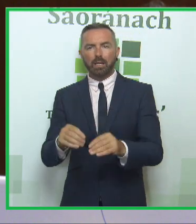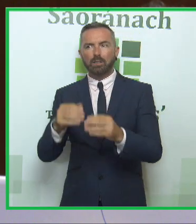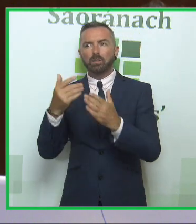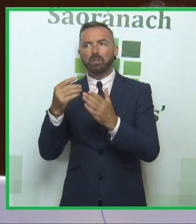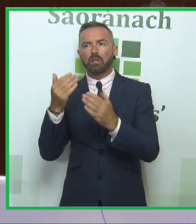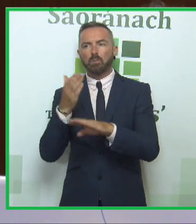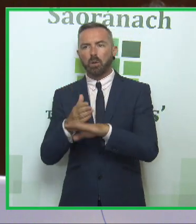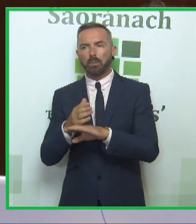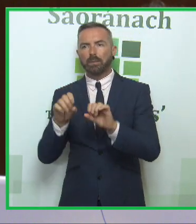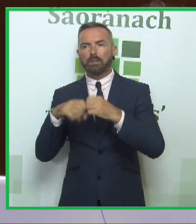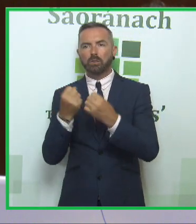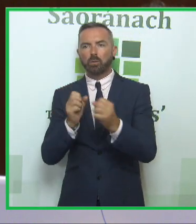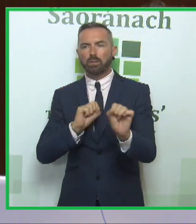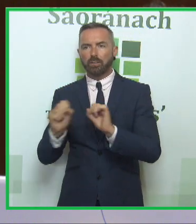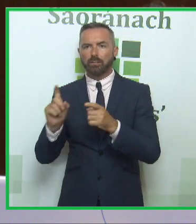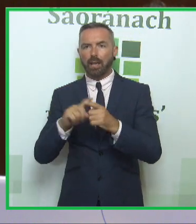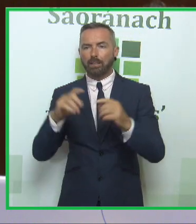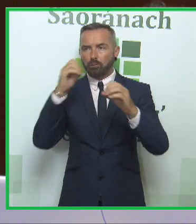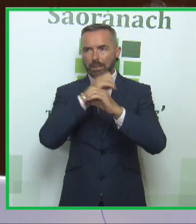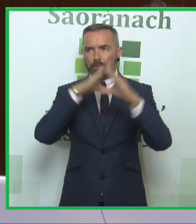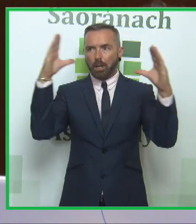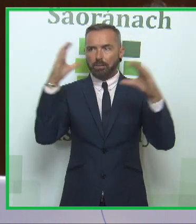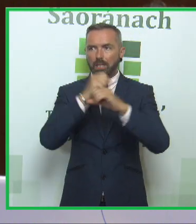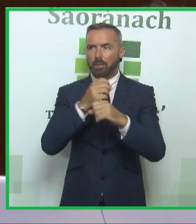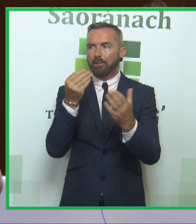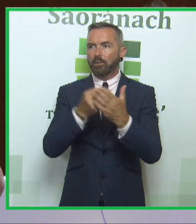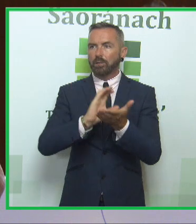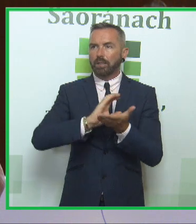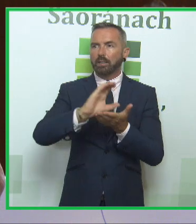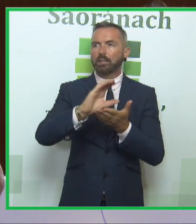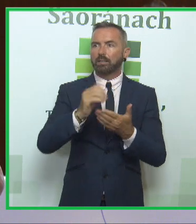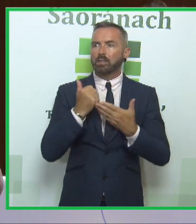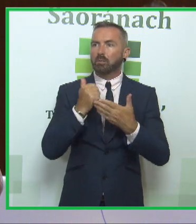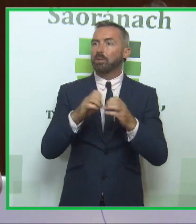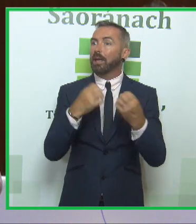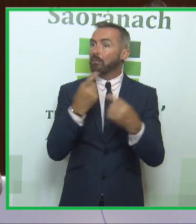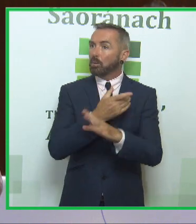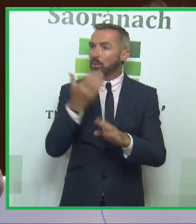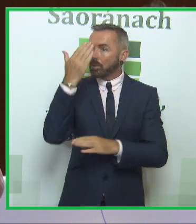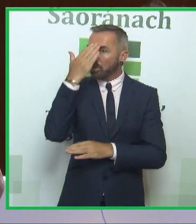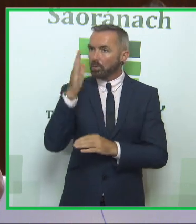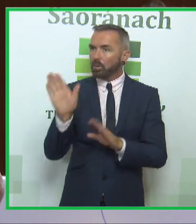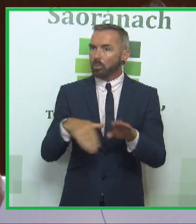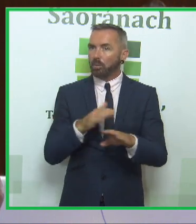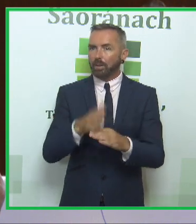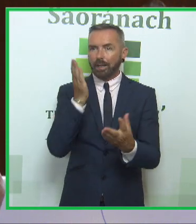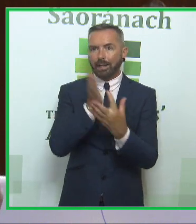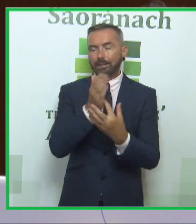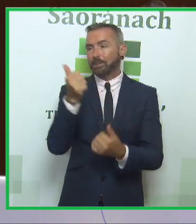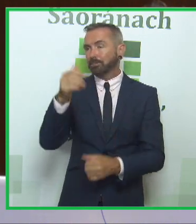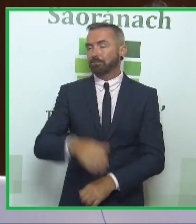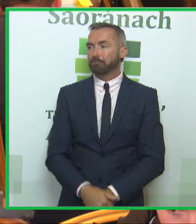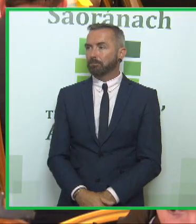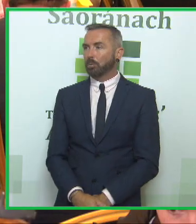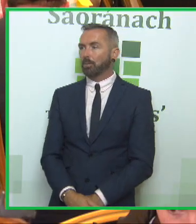social services, and transparency around funding this support, that everybody knows where everybody is at. Thank you very much.